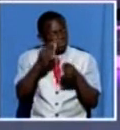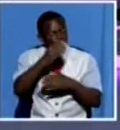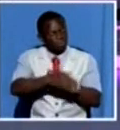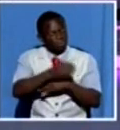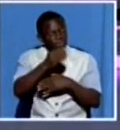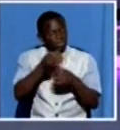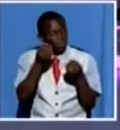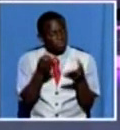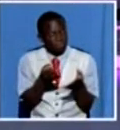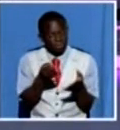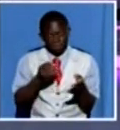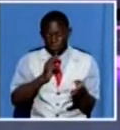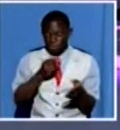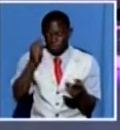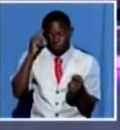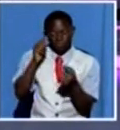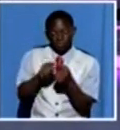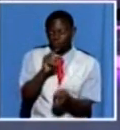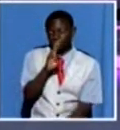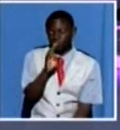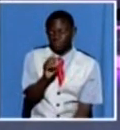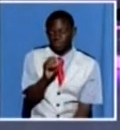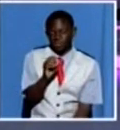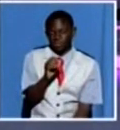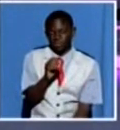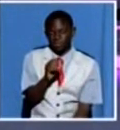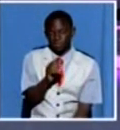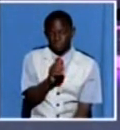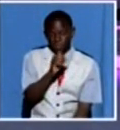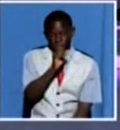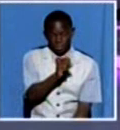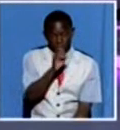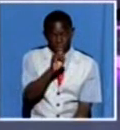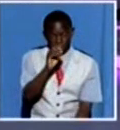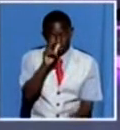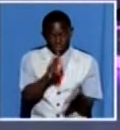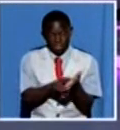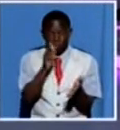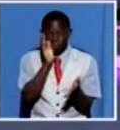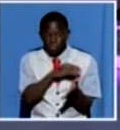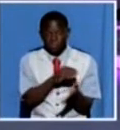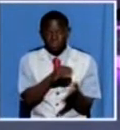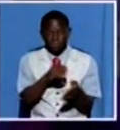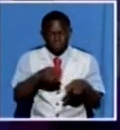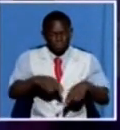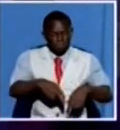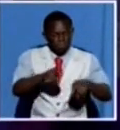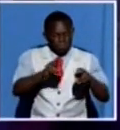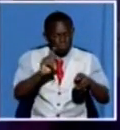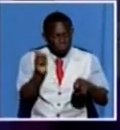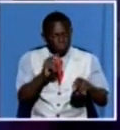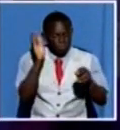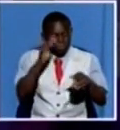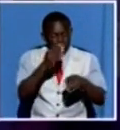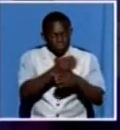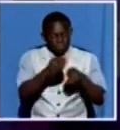to build 40. I've already signed the SI, and we have identified the roads and the points where the top plazas will be. And